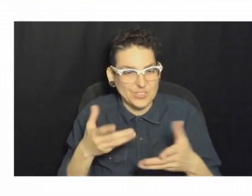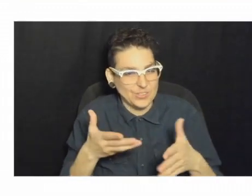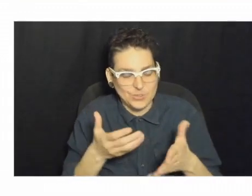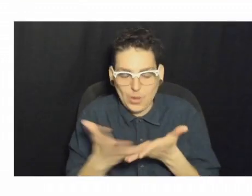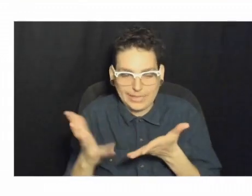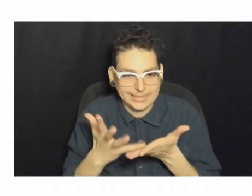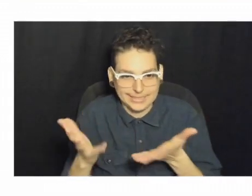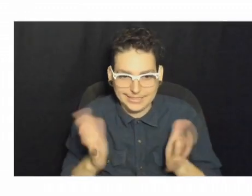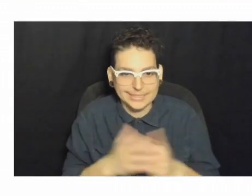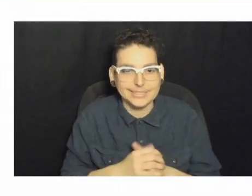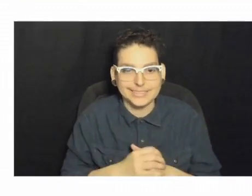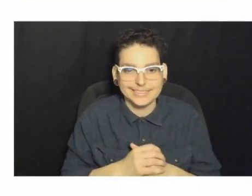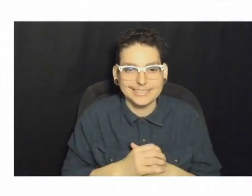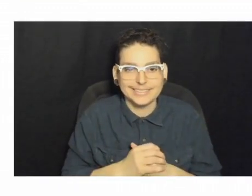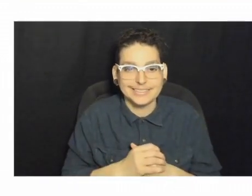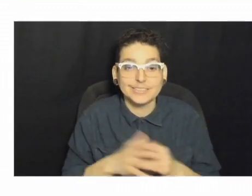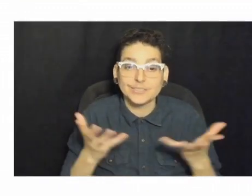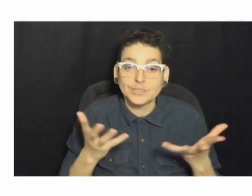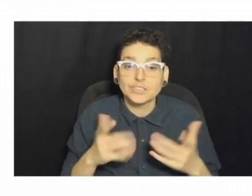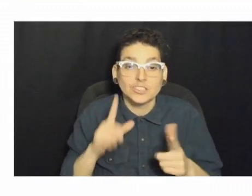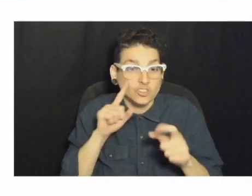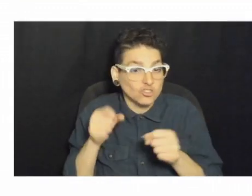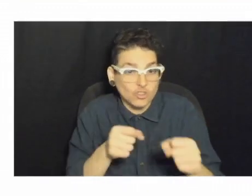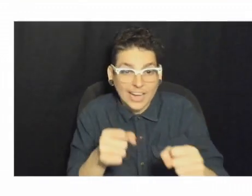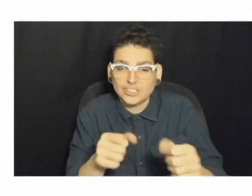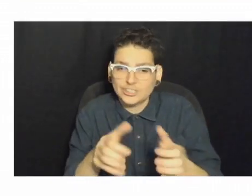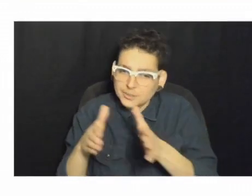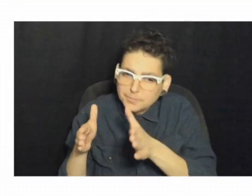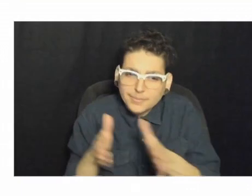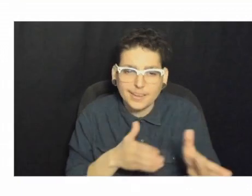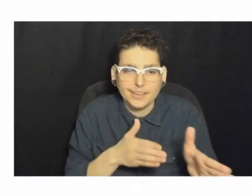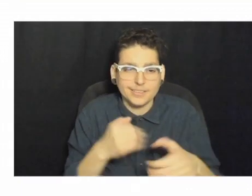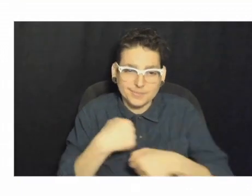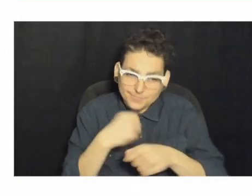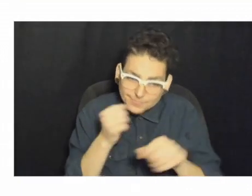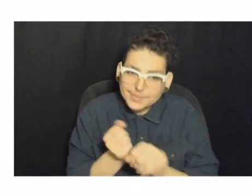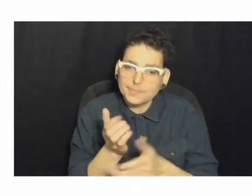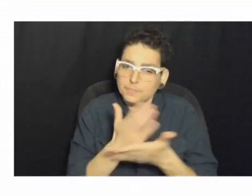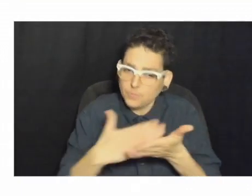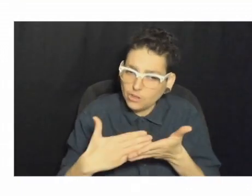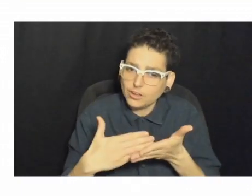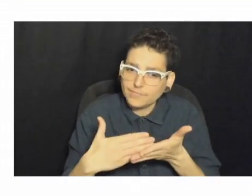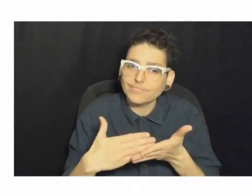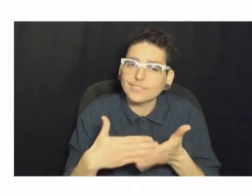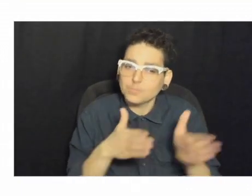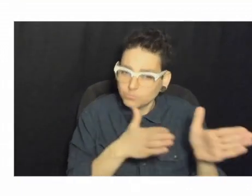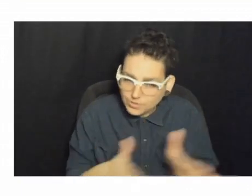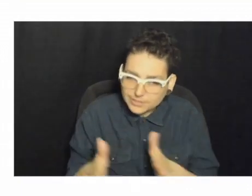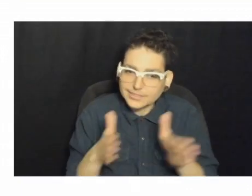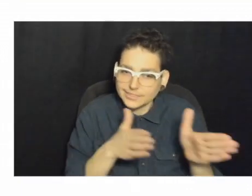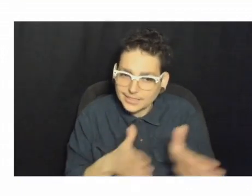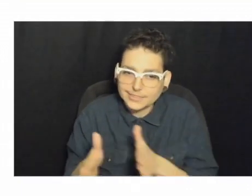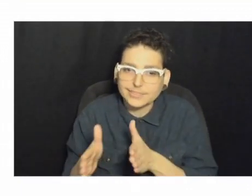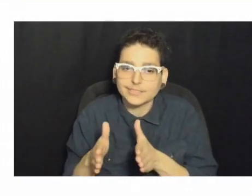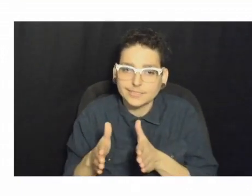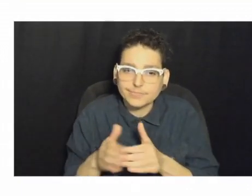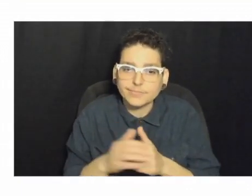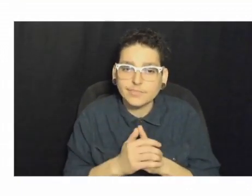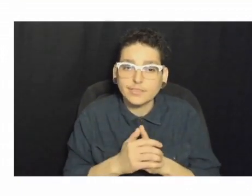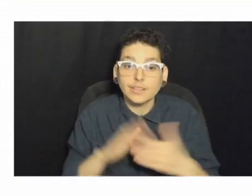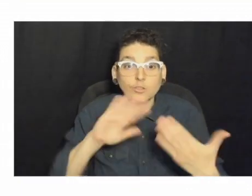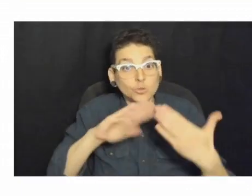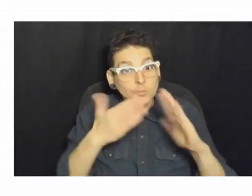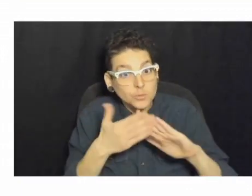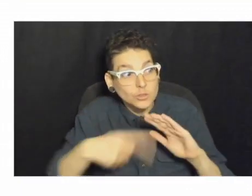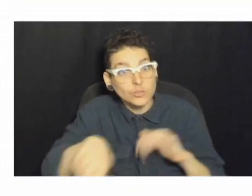your planning process, and engaging community members who can be your voice out in the community and help you